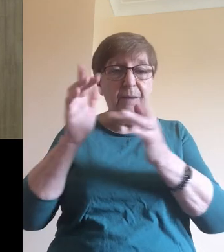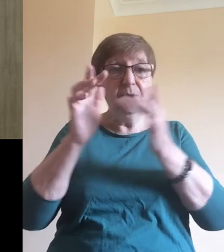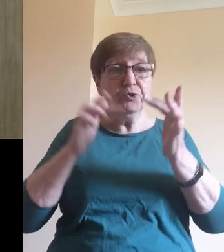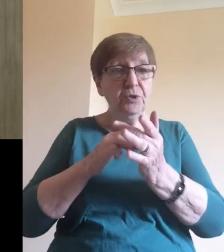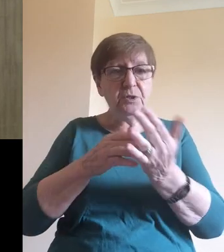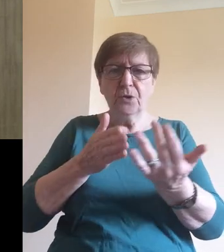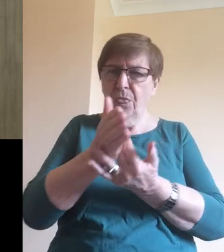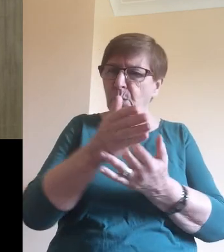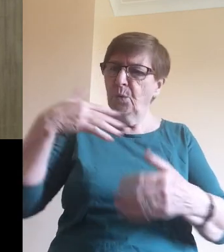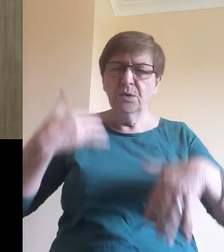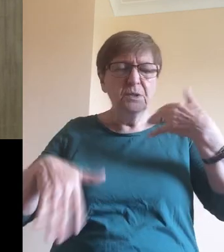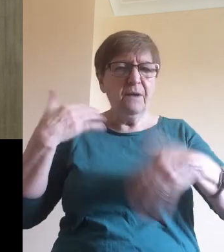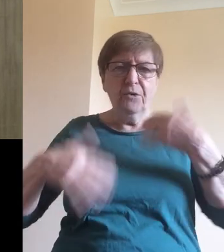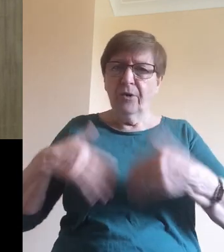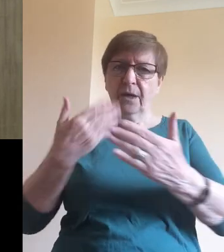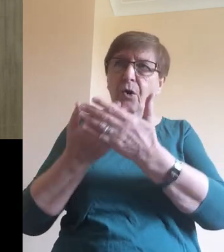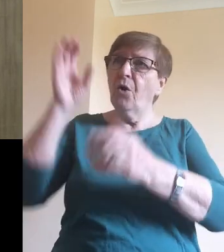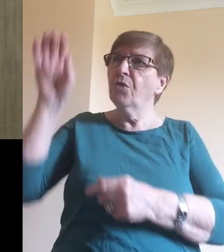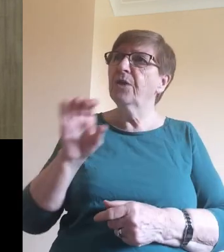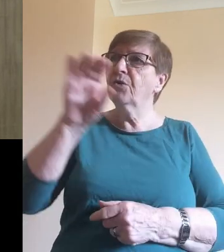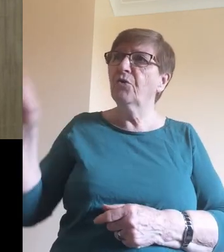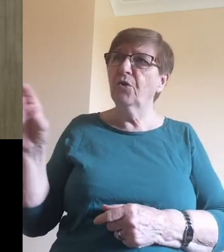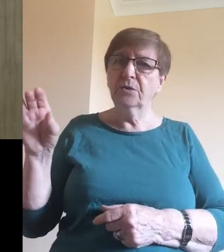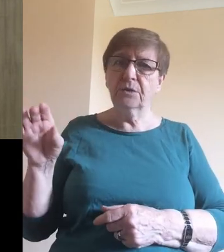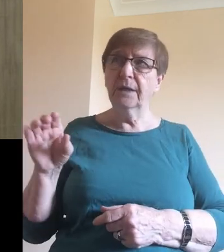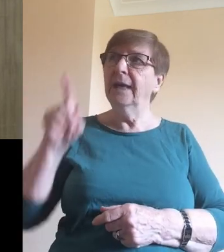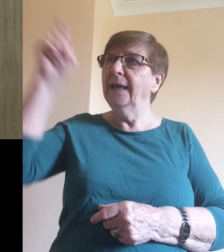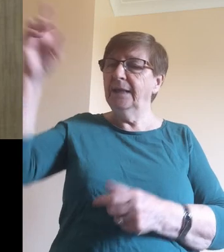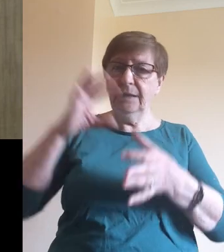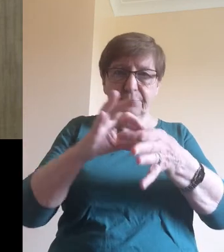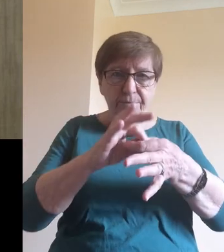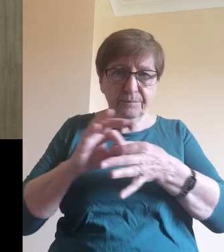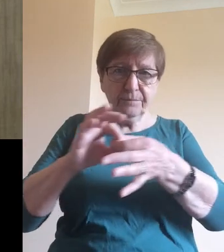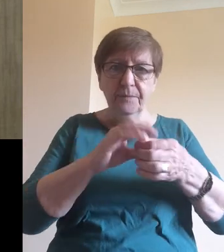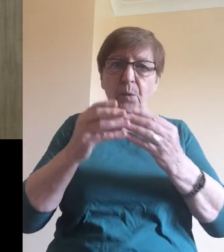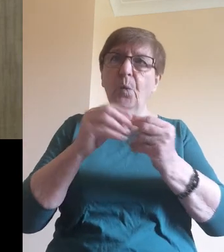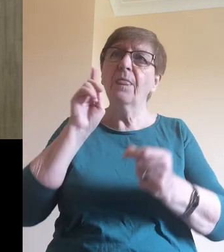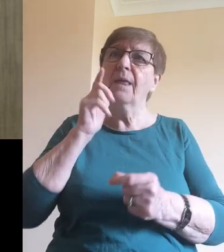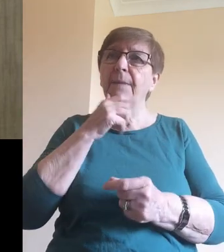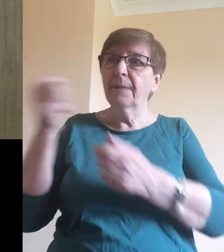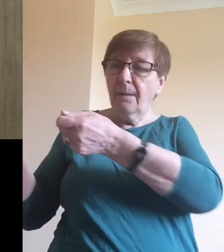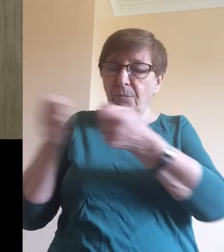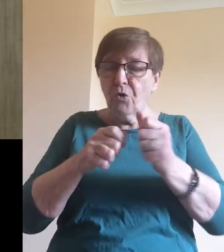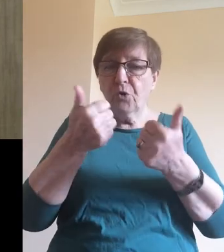the suffering servant way, identified with his people and brought the good news to